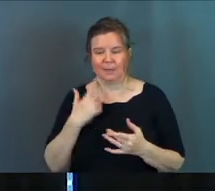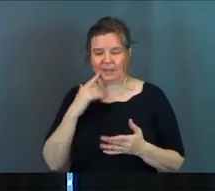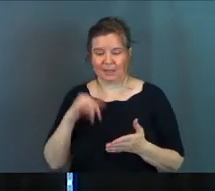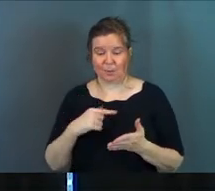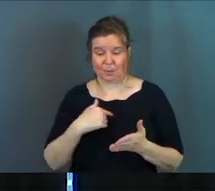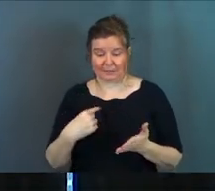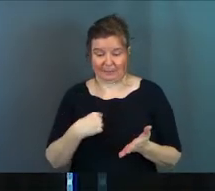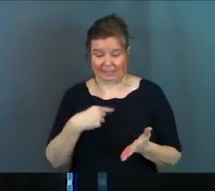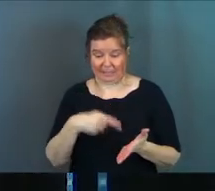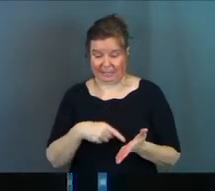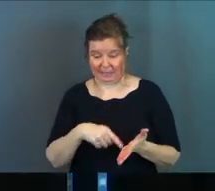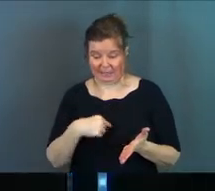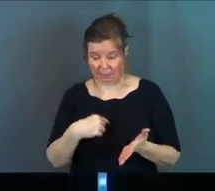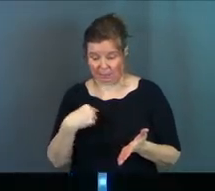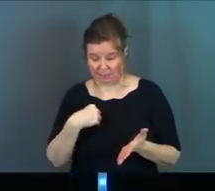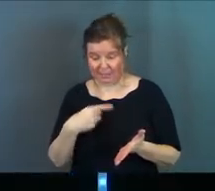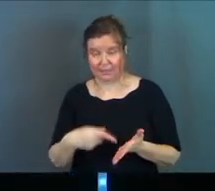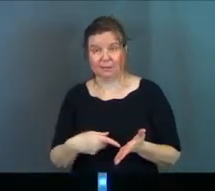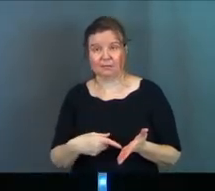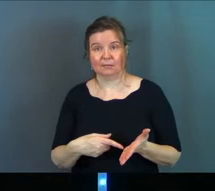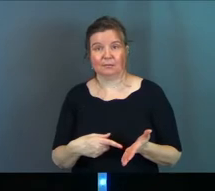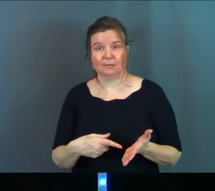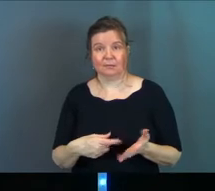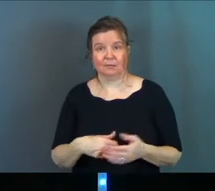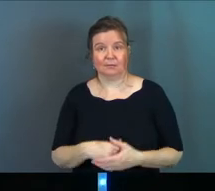I'm like, that one's me. This one's me.